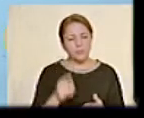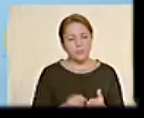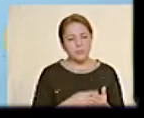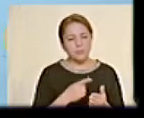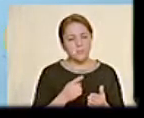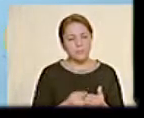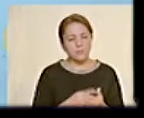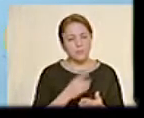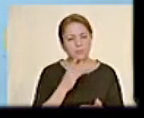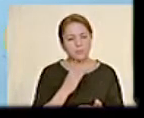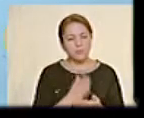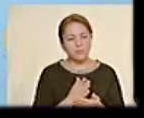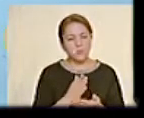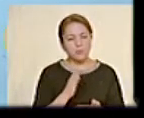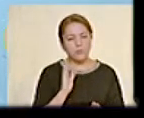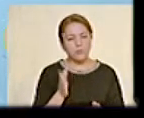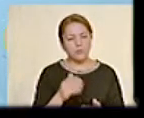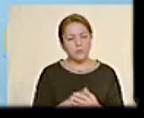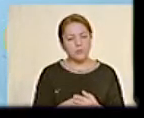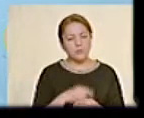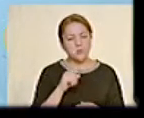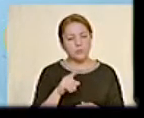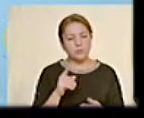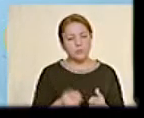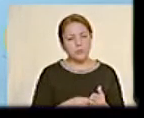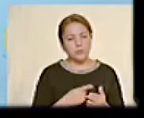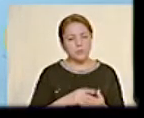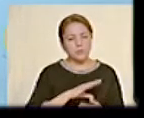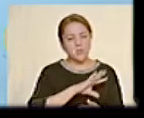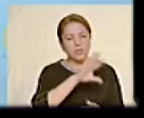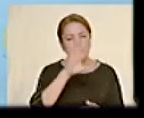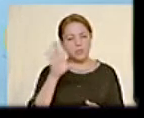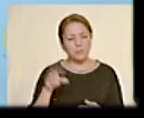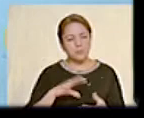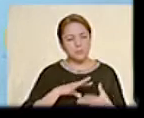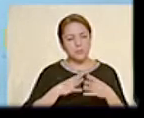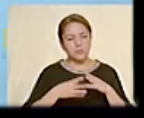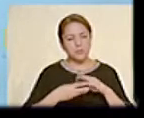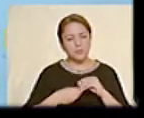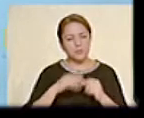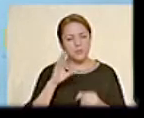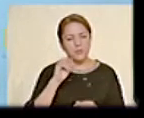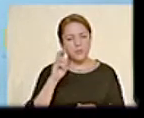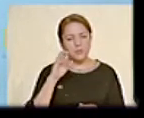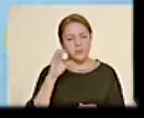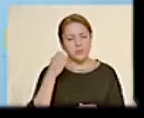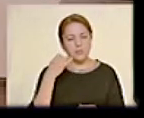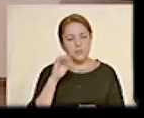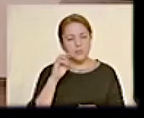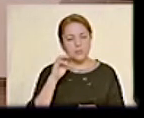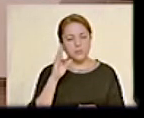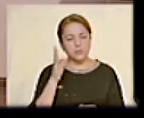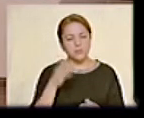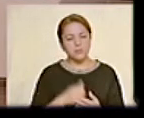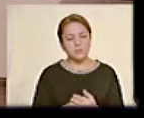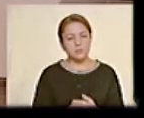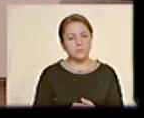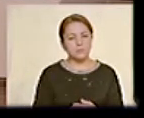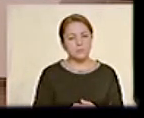sahifalar joylashgan bo'ladi. Ushbu sahifalar hammasi birgalikda veb-saytni tashkil etadi.